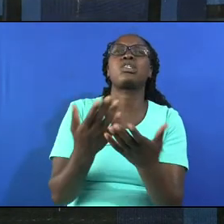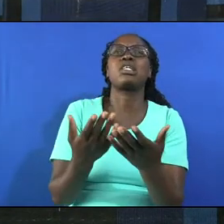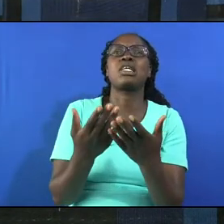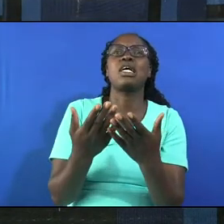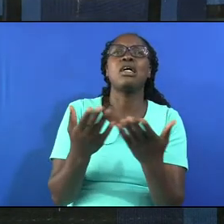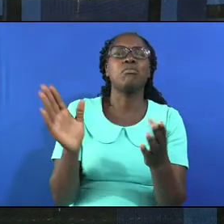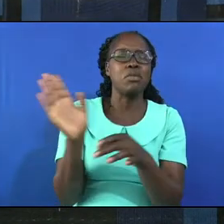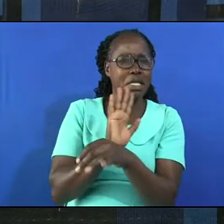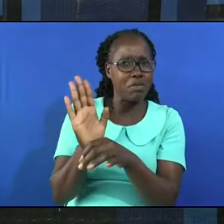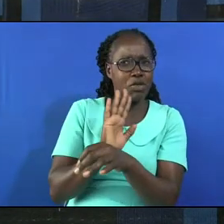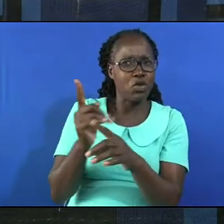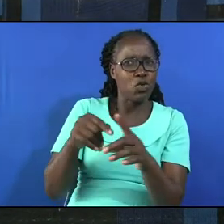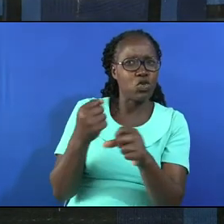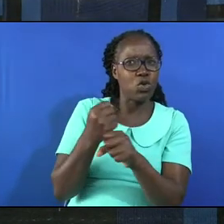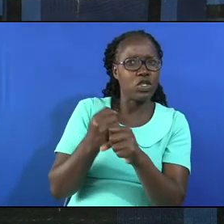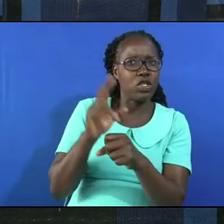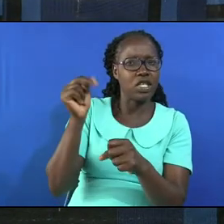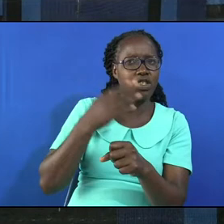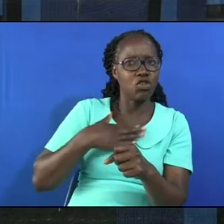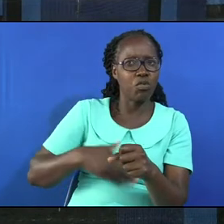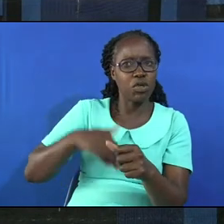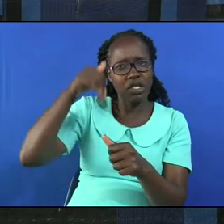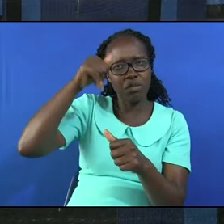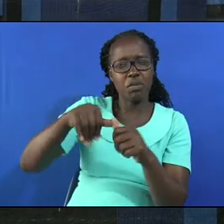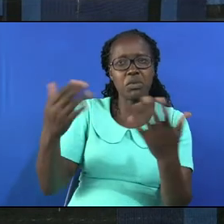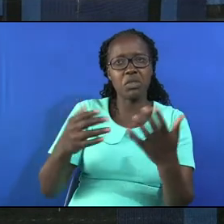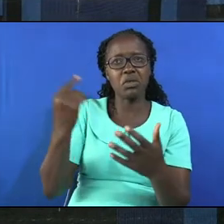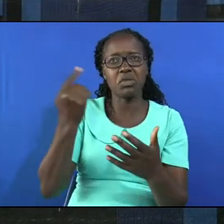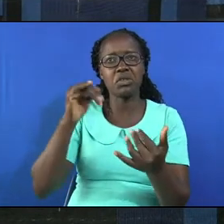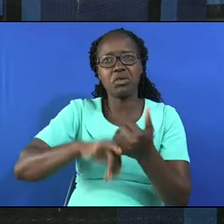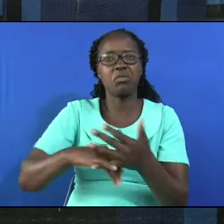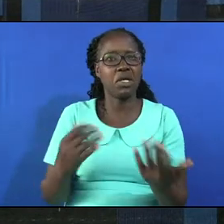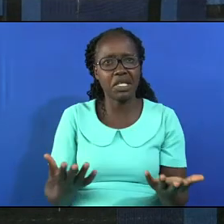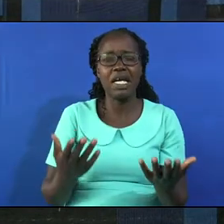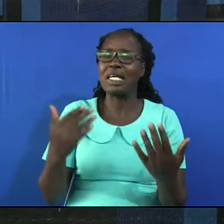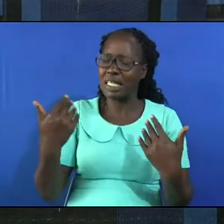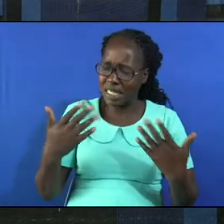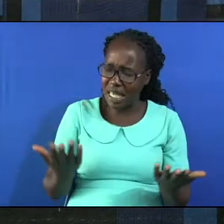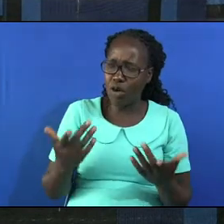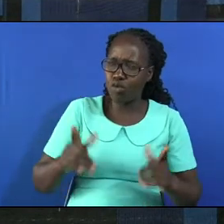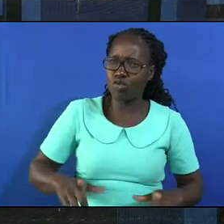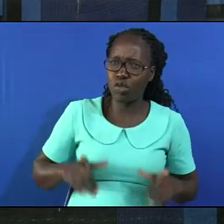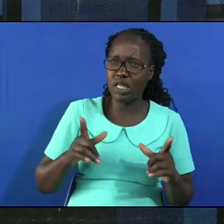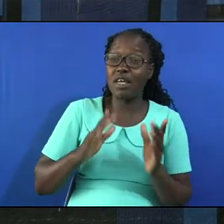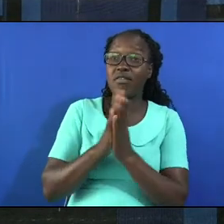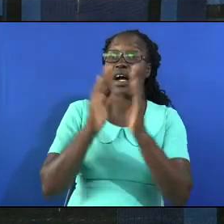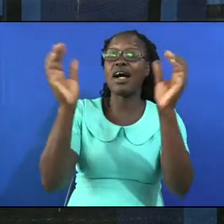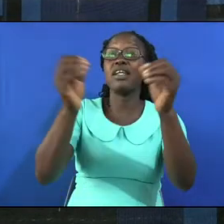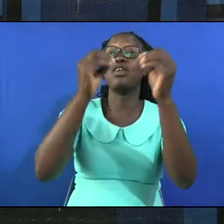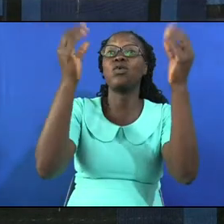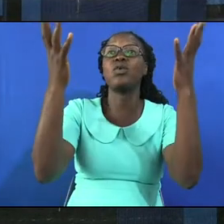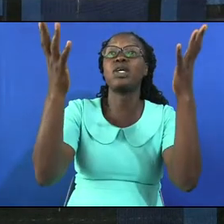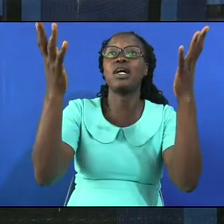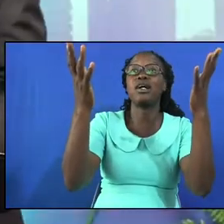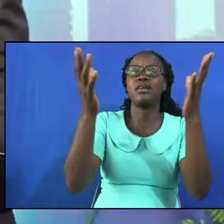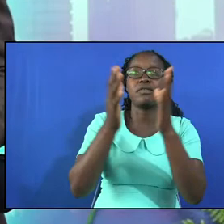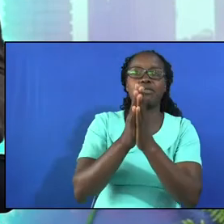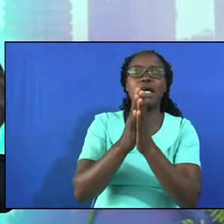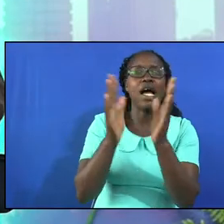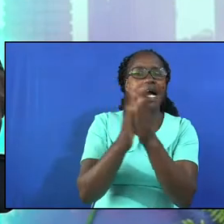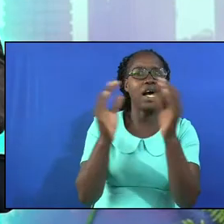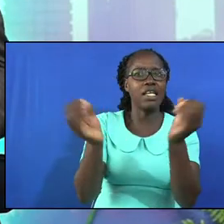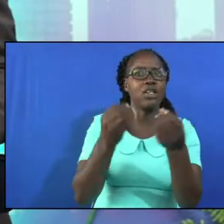so busy in what you are doing that nobody remembers whether you are single or married. That's how it should be. Hallelujah.